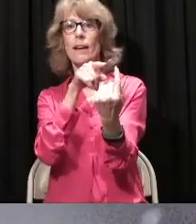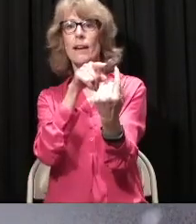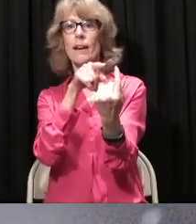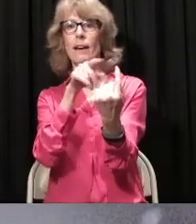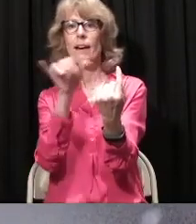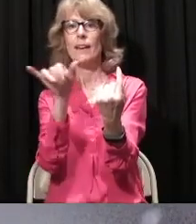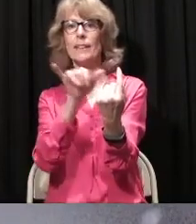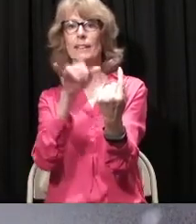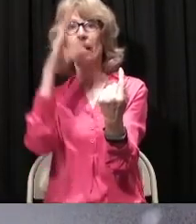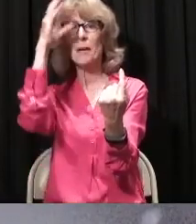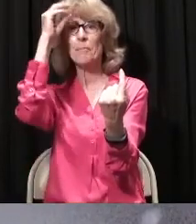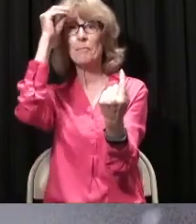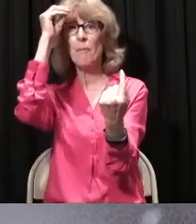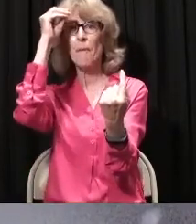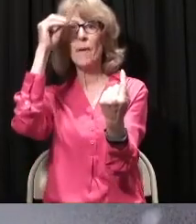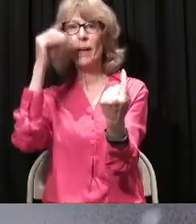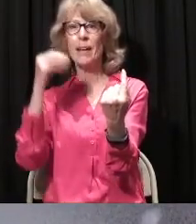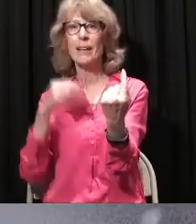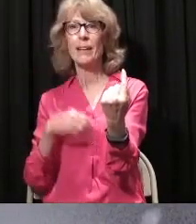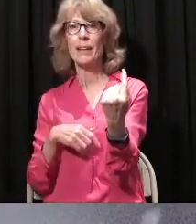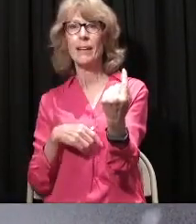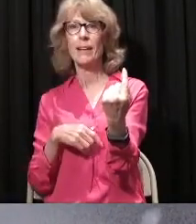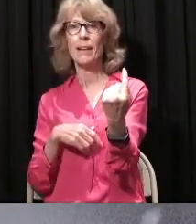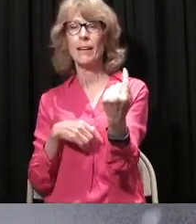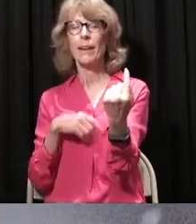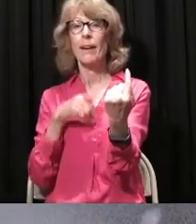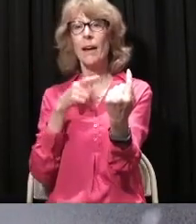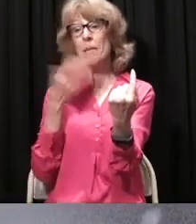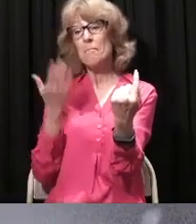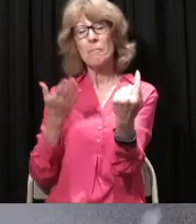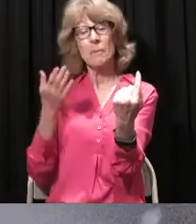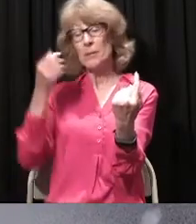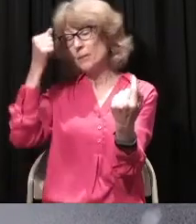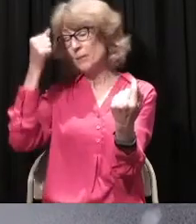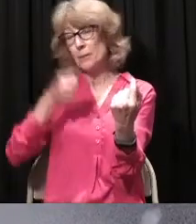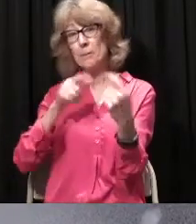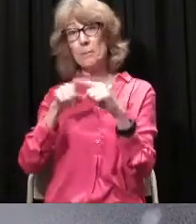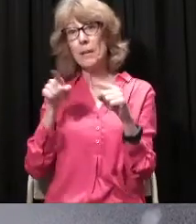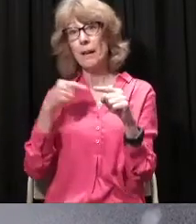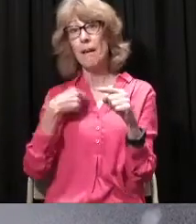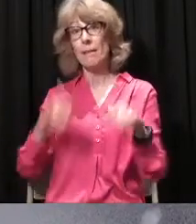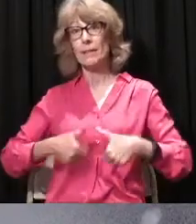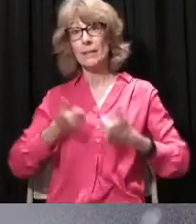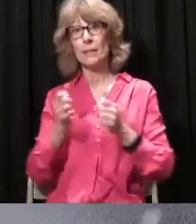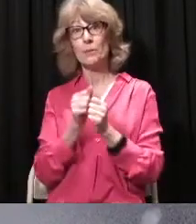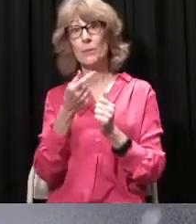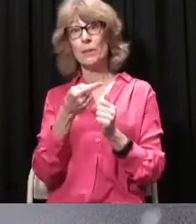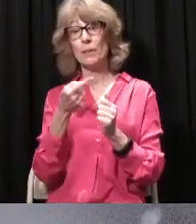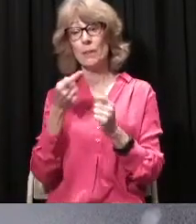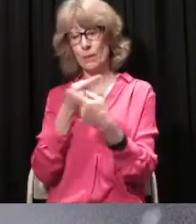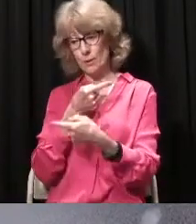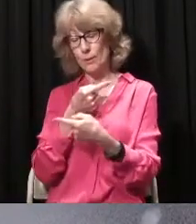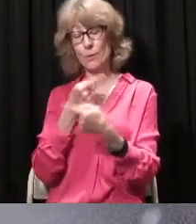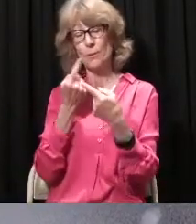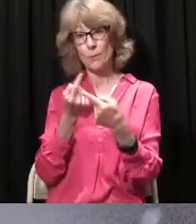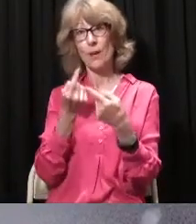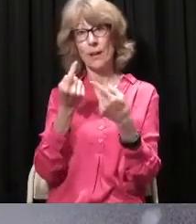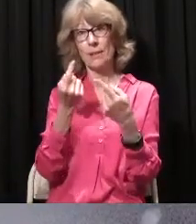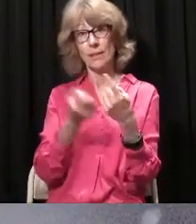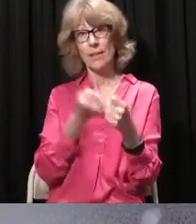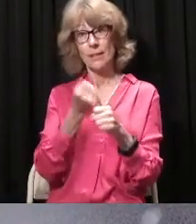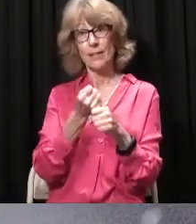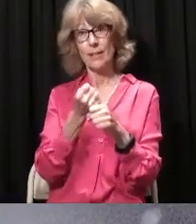I don't know if you remember me, but I've been looking for you for quite a while. And I know that it's been 50